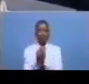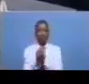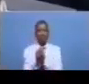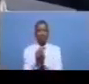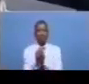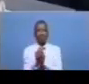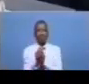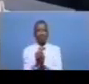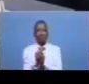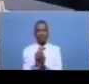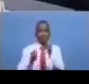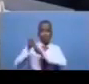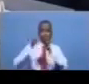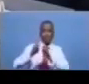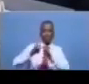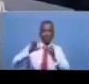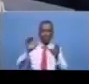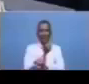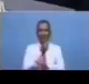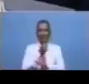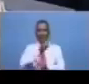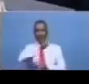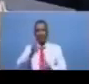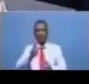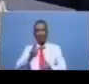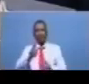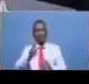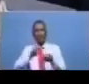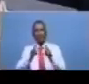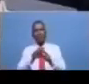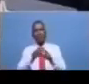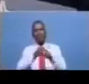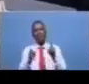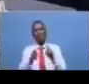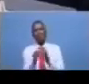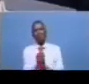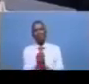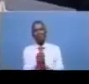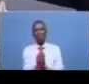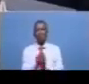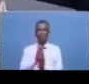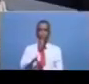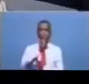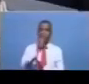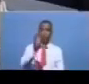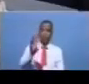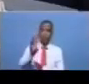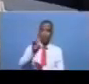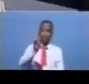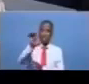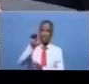10th, and went back to the votes she declared on the 9th. And then you go on their website, you see different set of